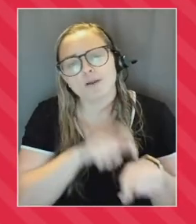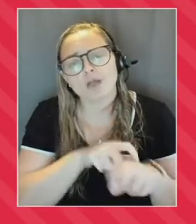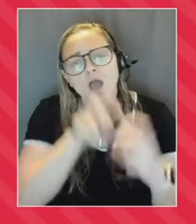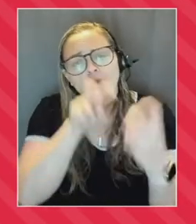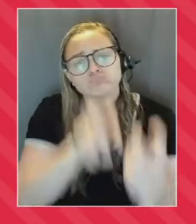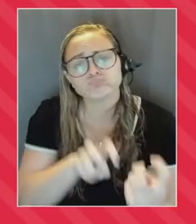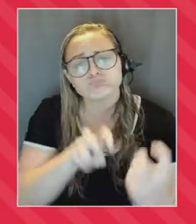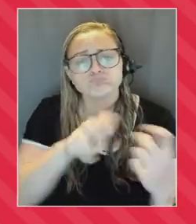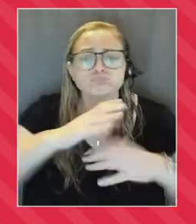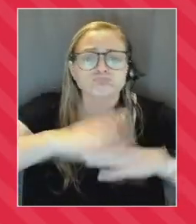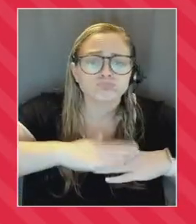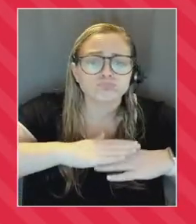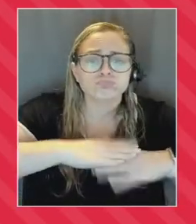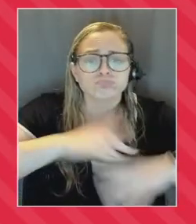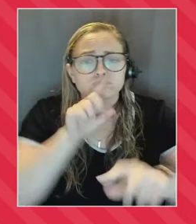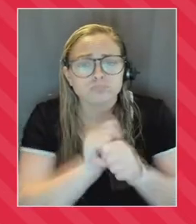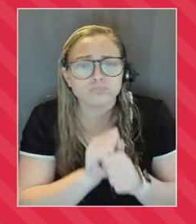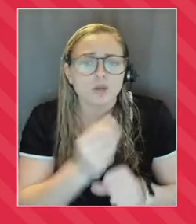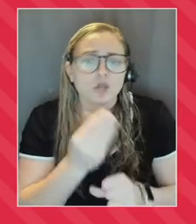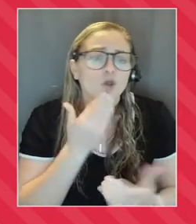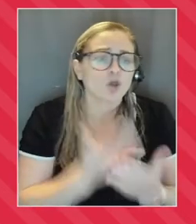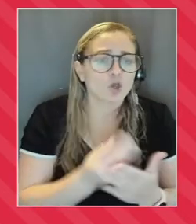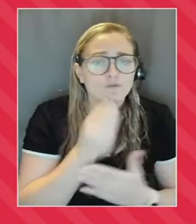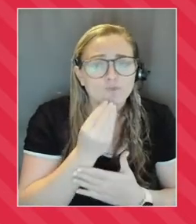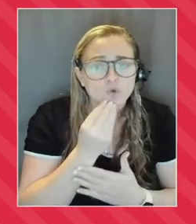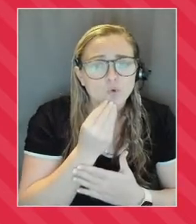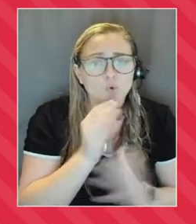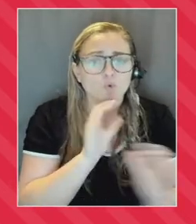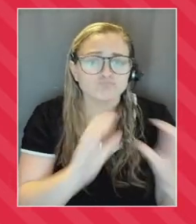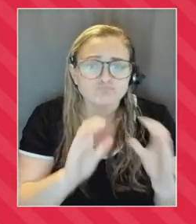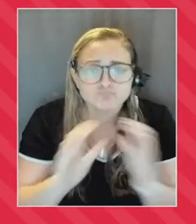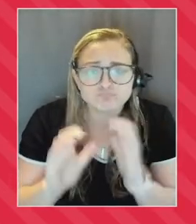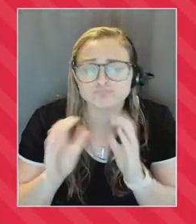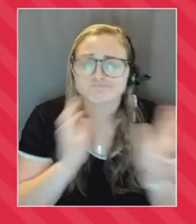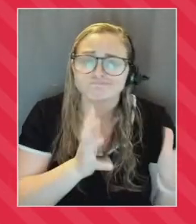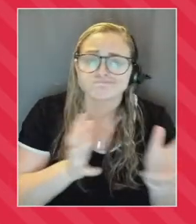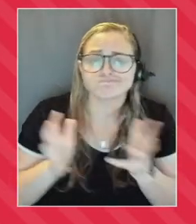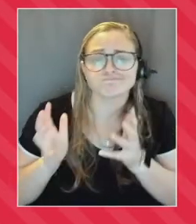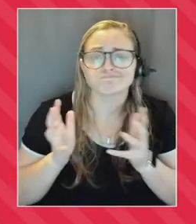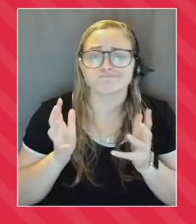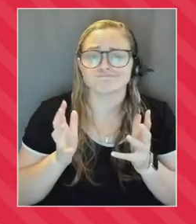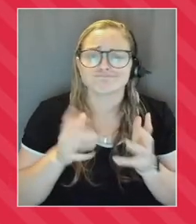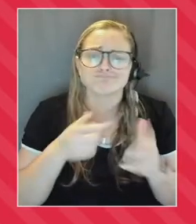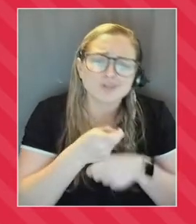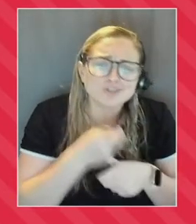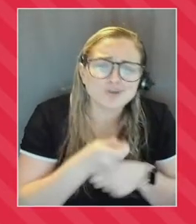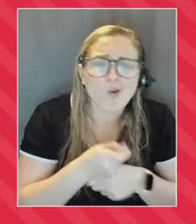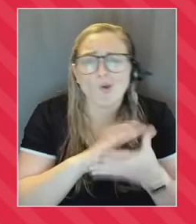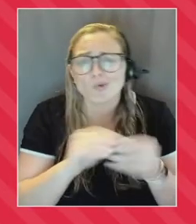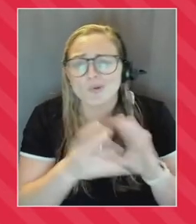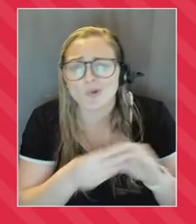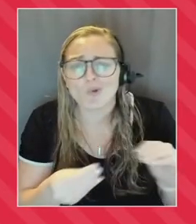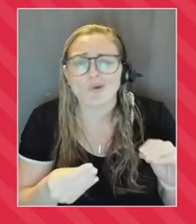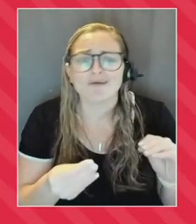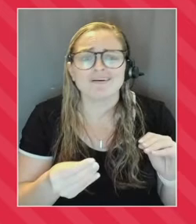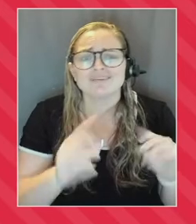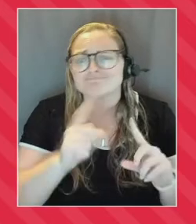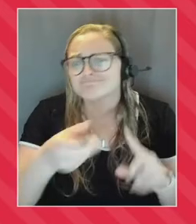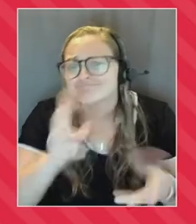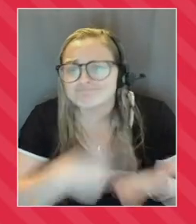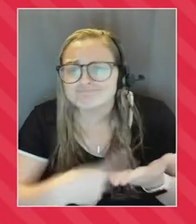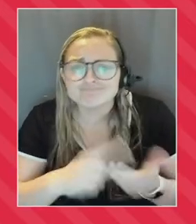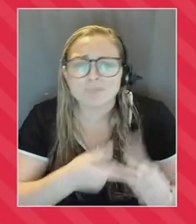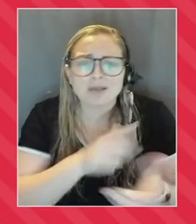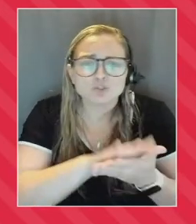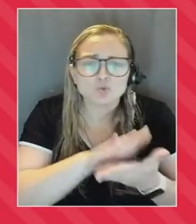table, we commit to good food, we commit to good conversation. We tell jokes and stories and hear about school. All of